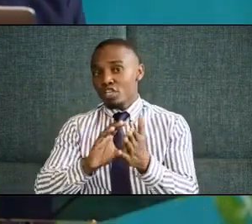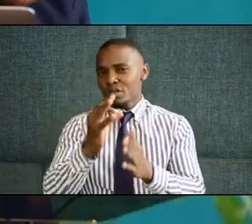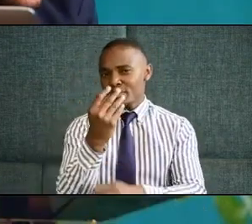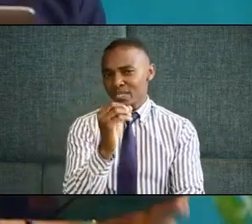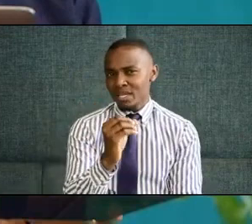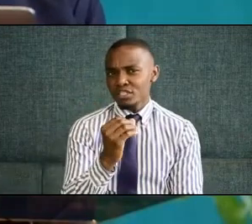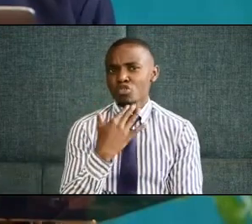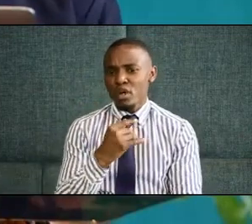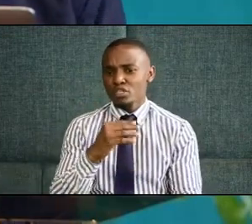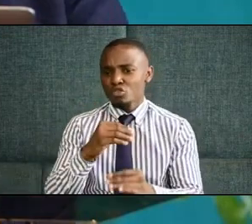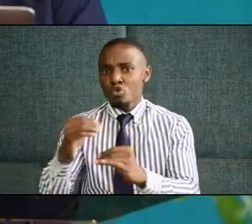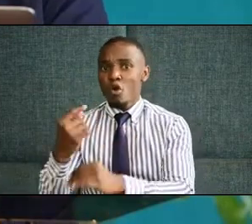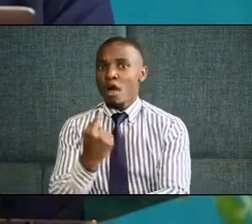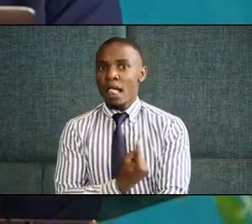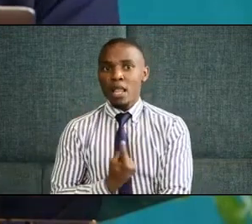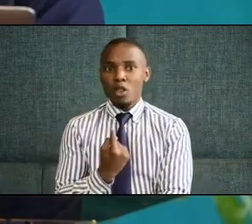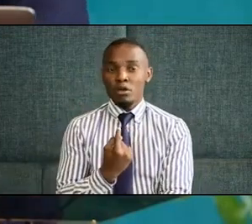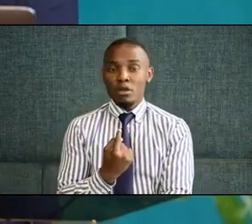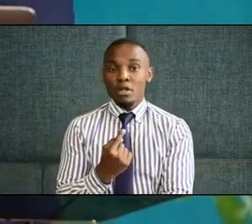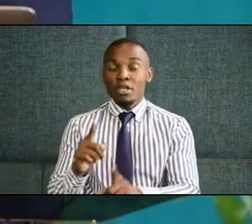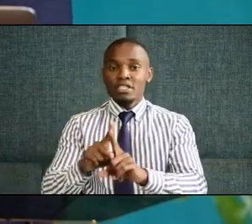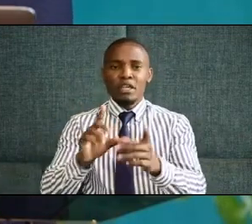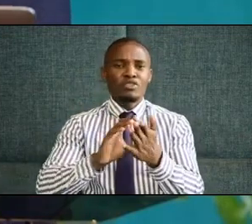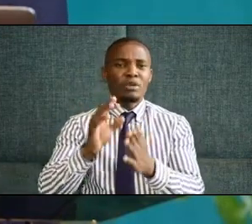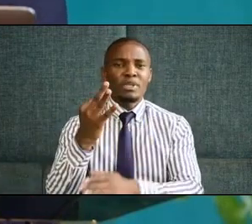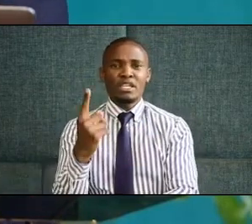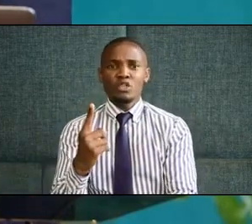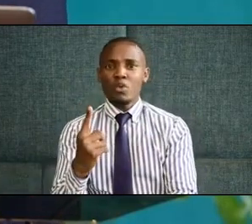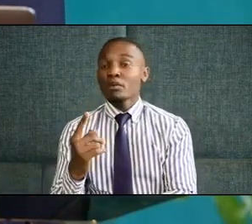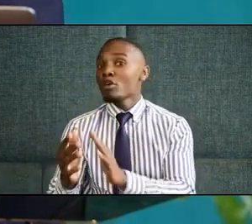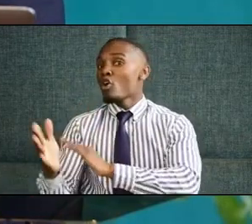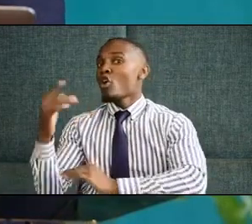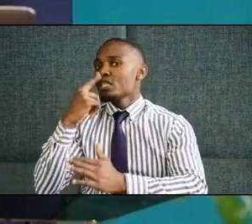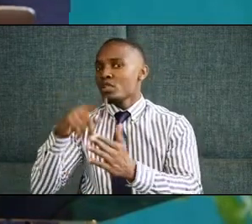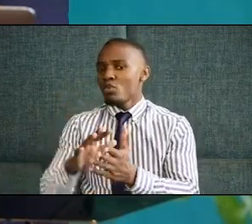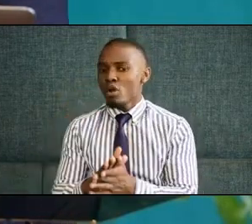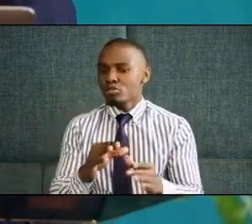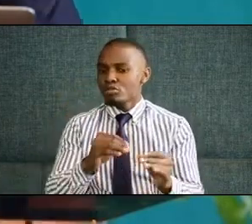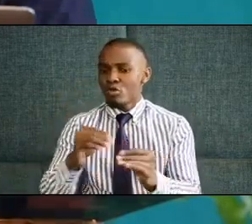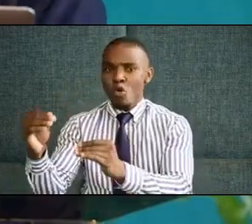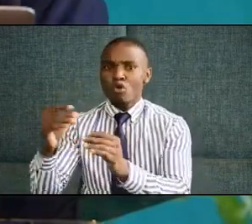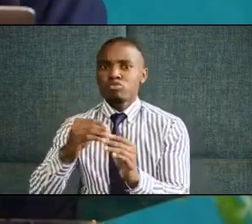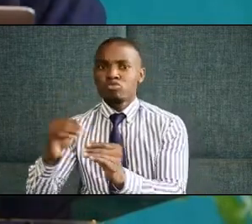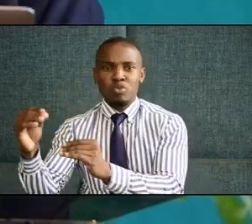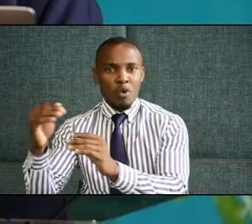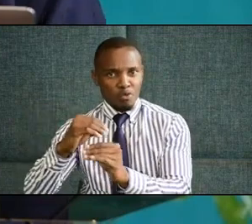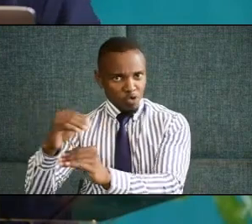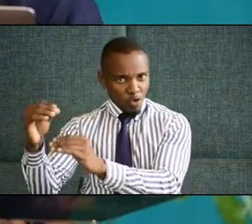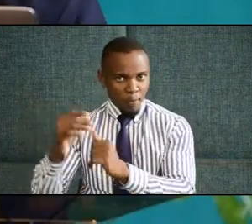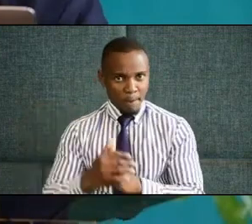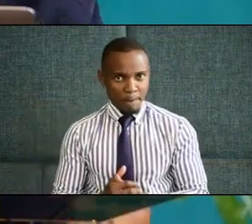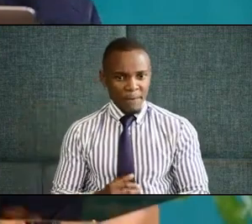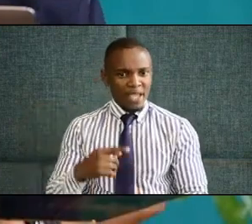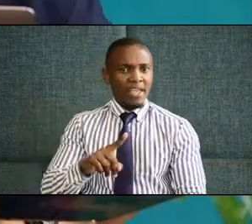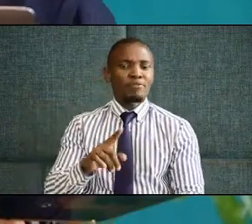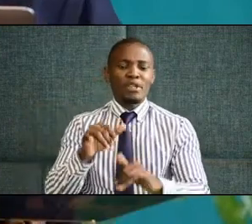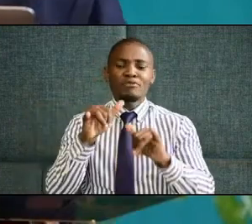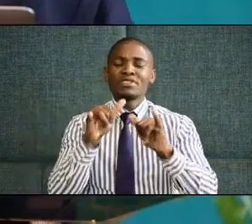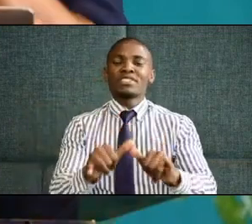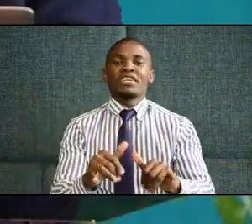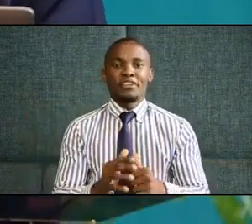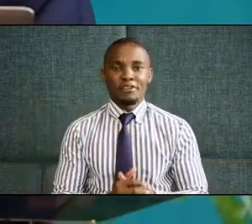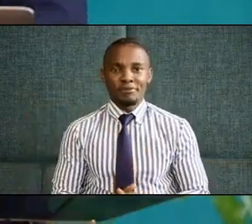he wanted to go on his own. Then chapter 31, God said, go, go, go. He will not